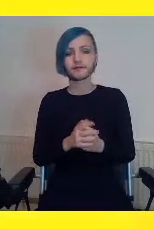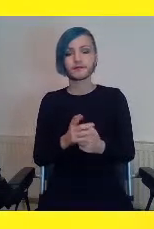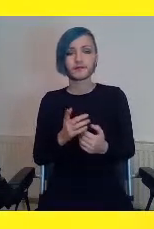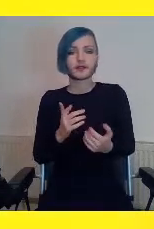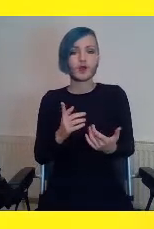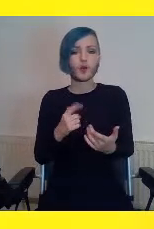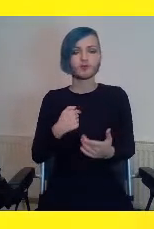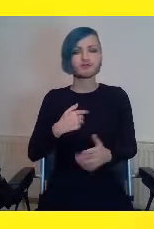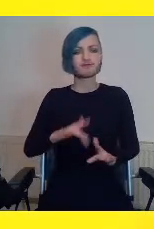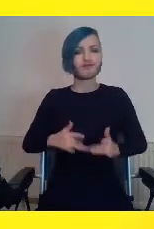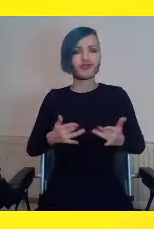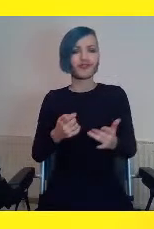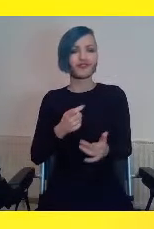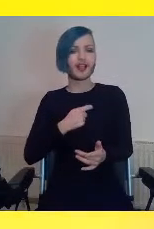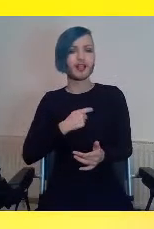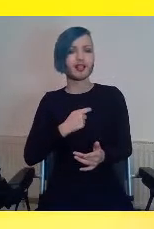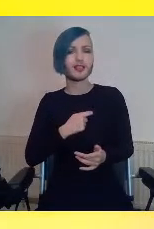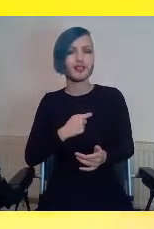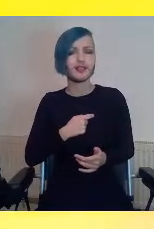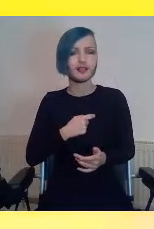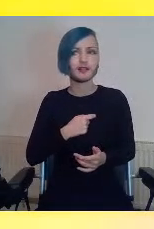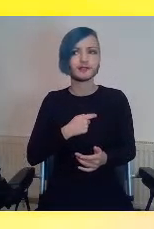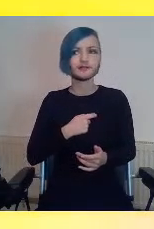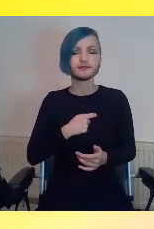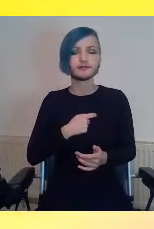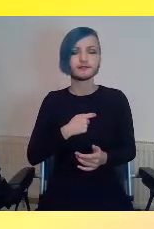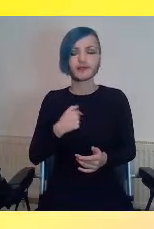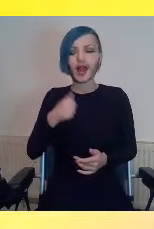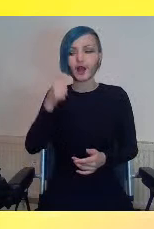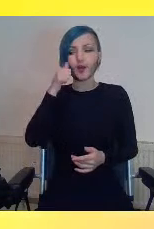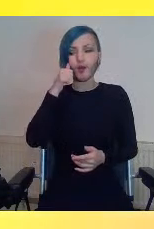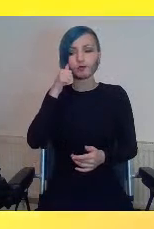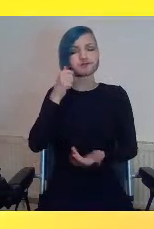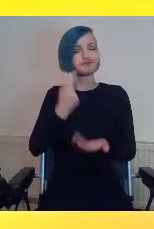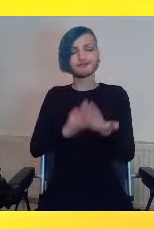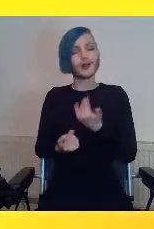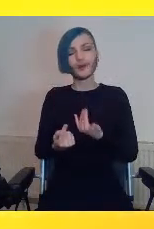afraid, I'm not alone. And